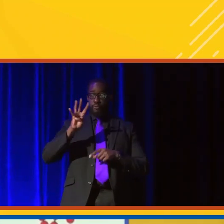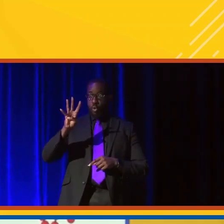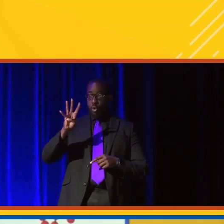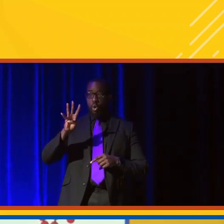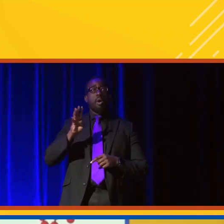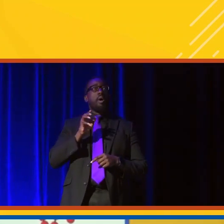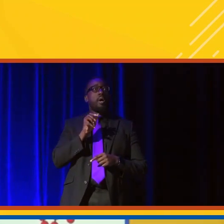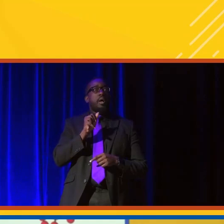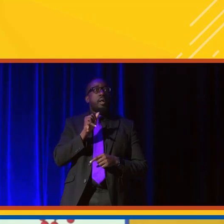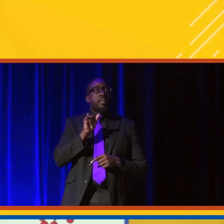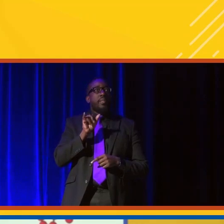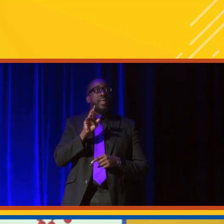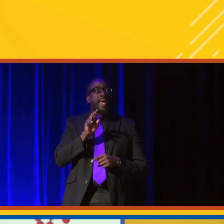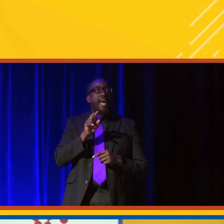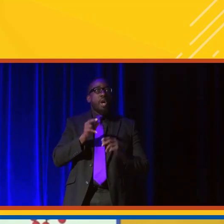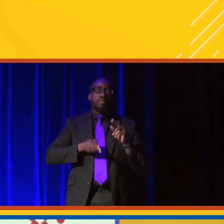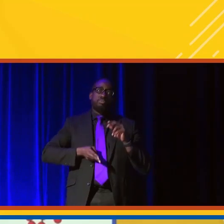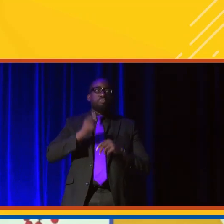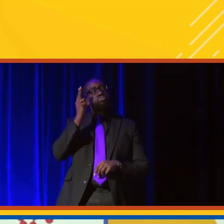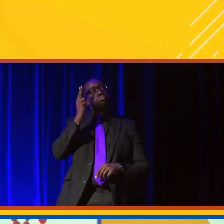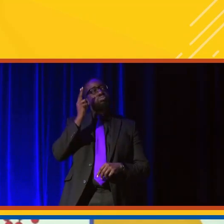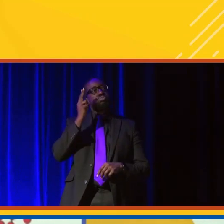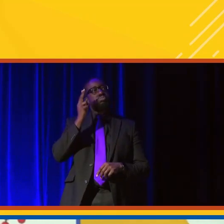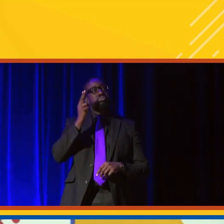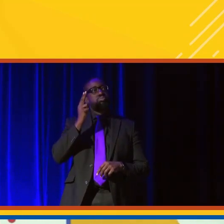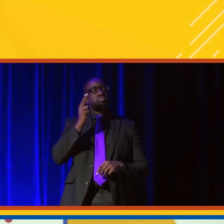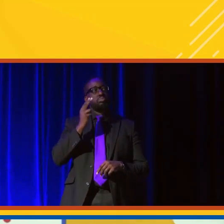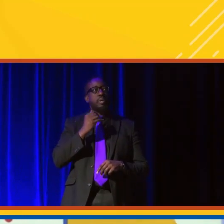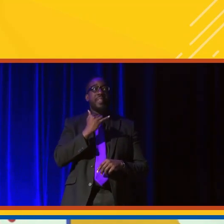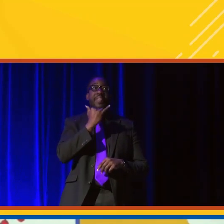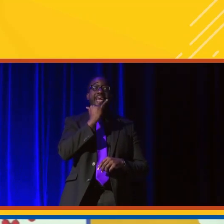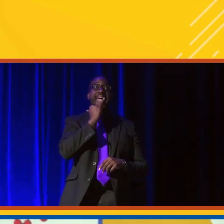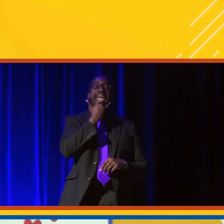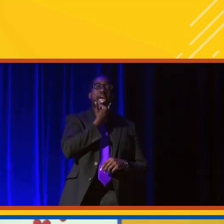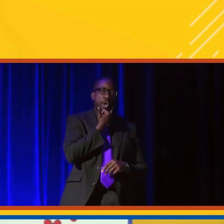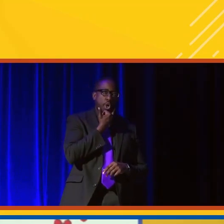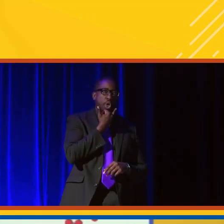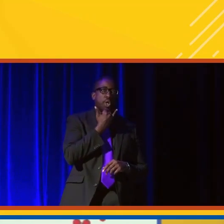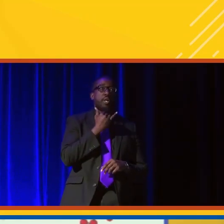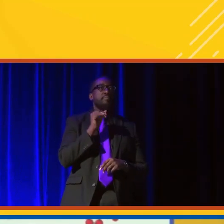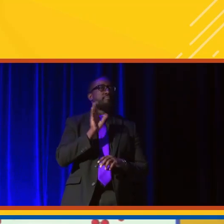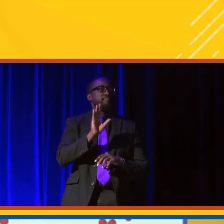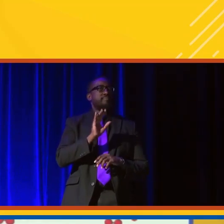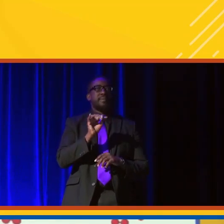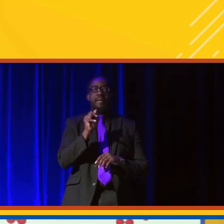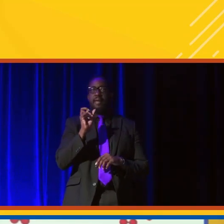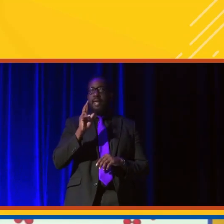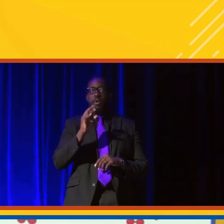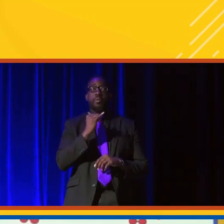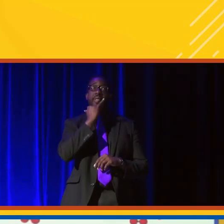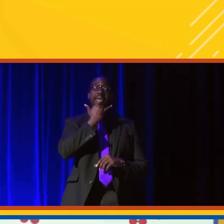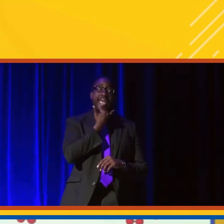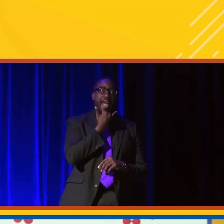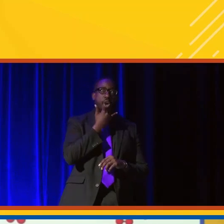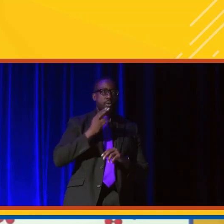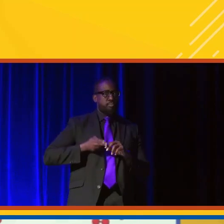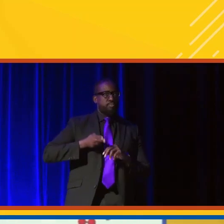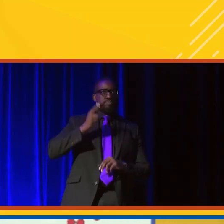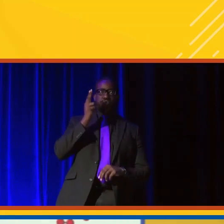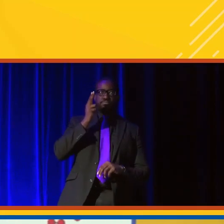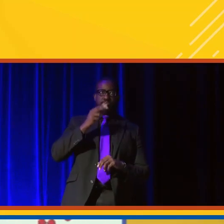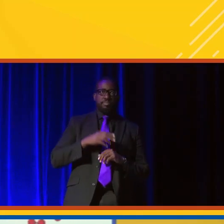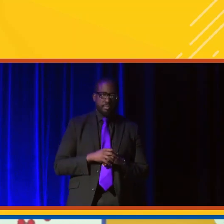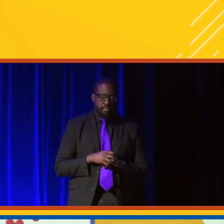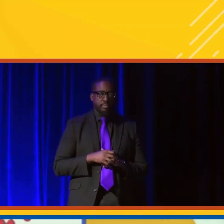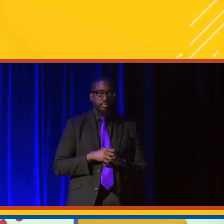up mysteriously. So it doesn't just get worse, it gets dramatically worse at a particular resolution. This tells you, if